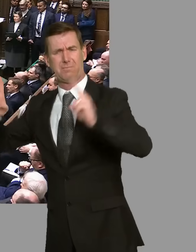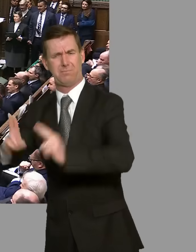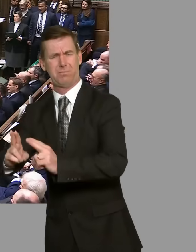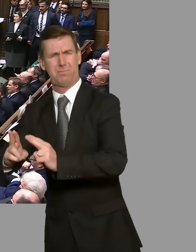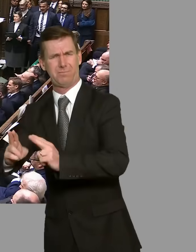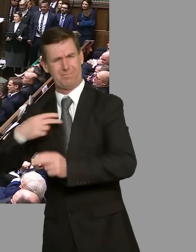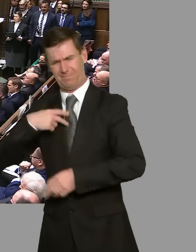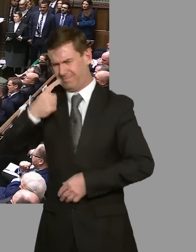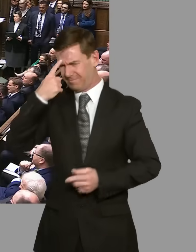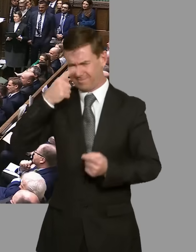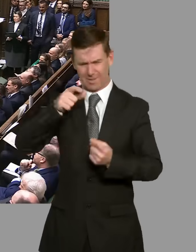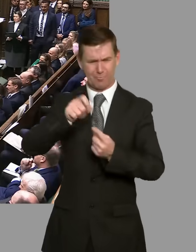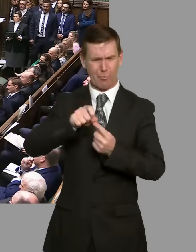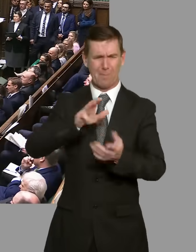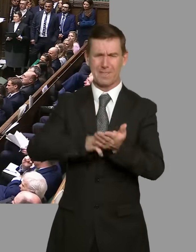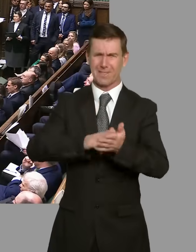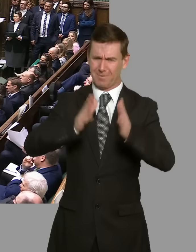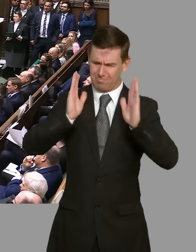first?